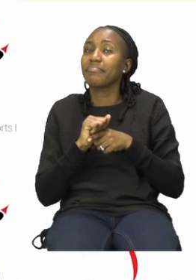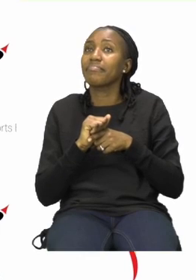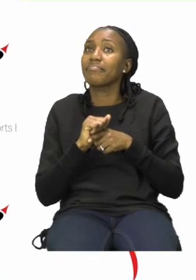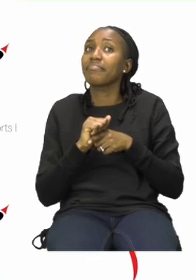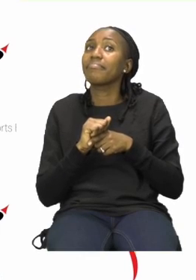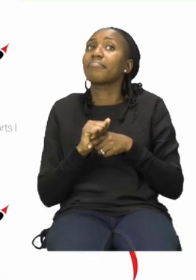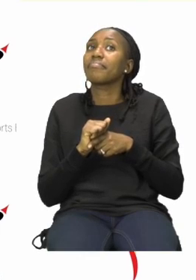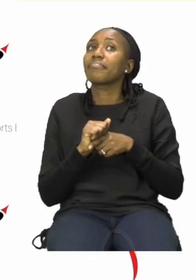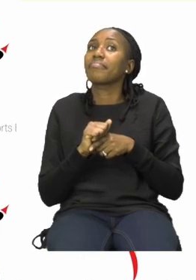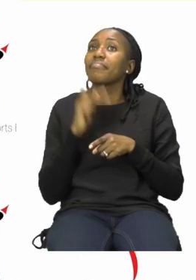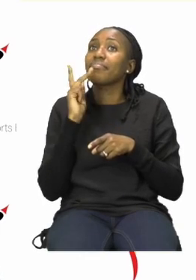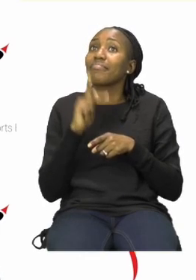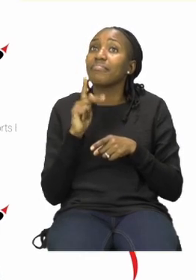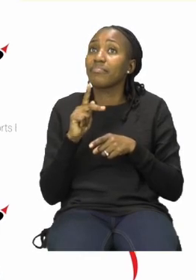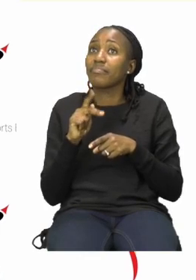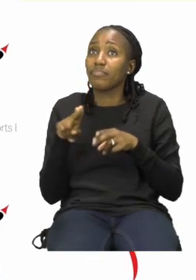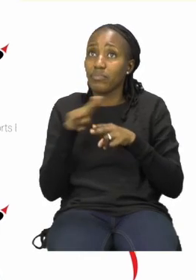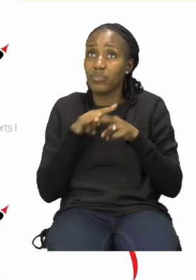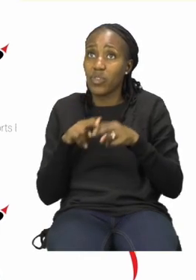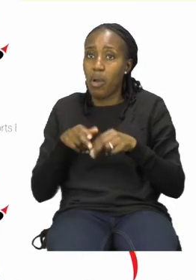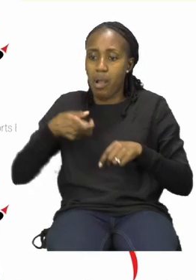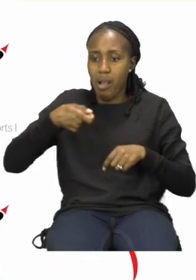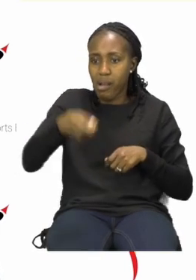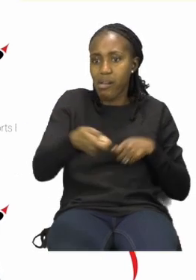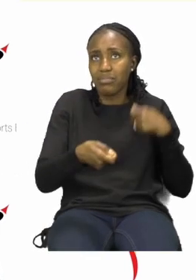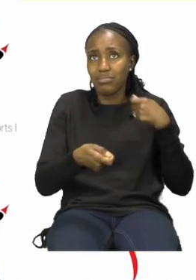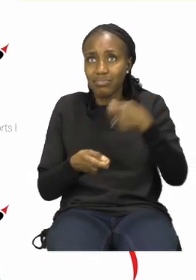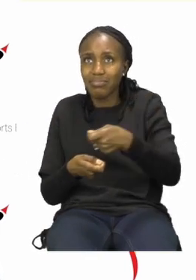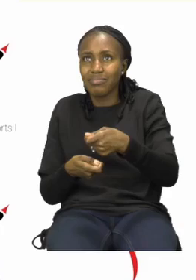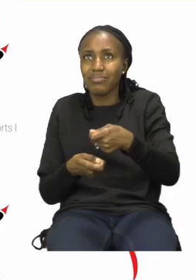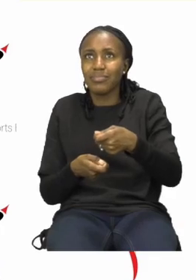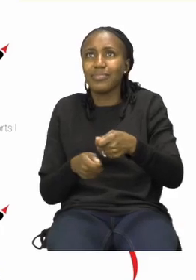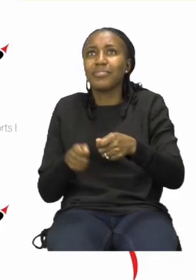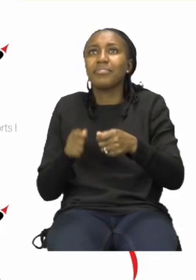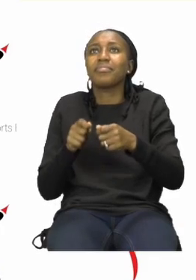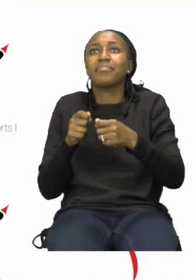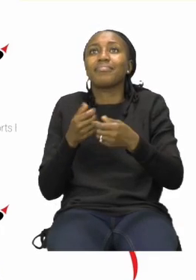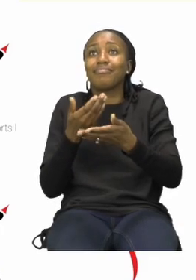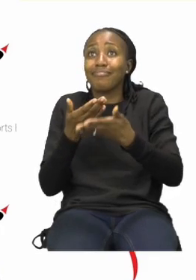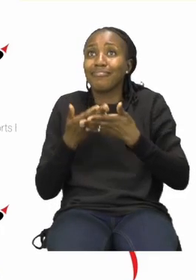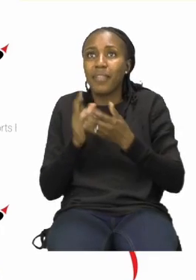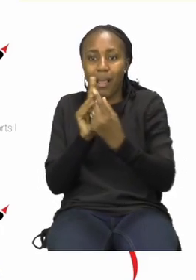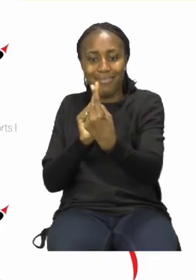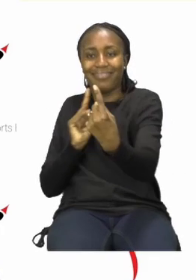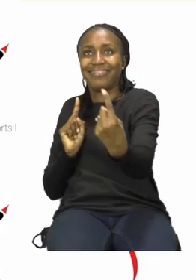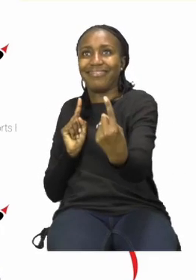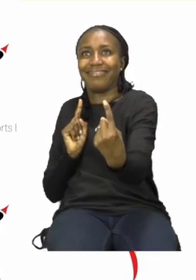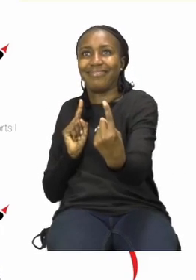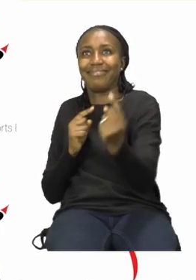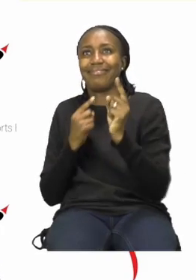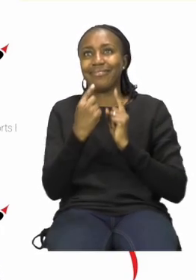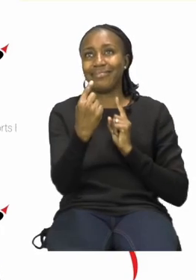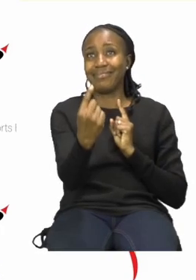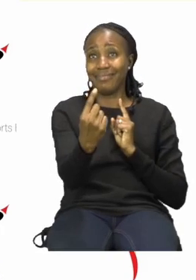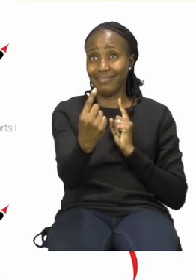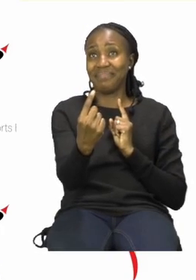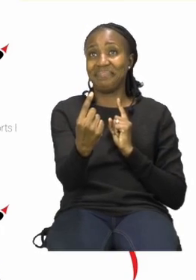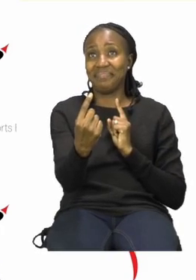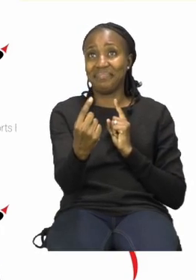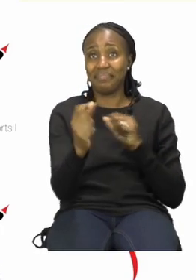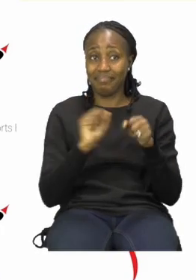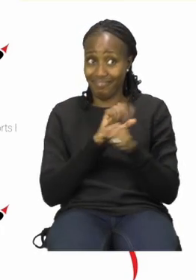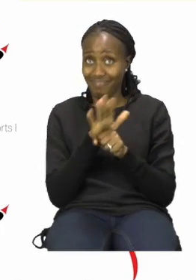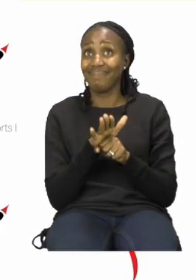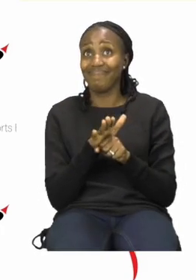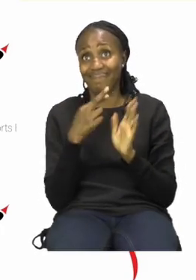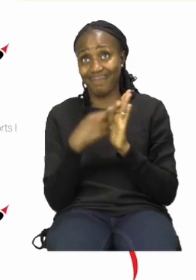also, we use weapons, which make sure that people are staying far away from each other, Yeah. to keep the social distancing. All